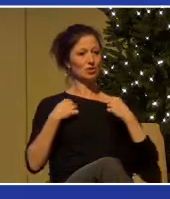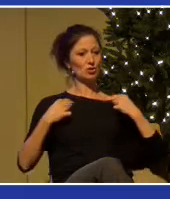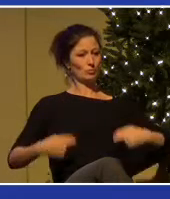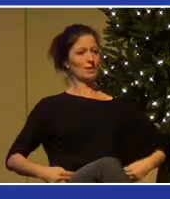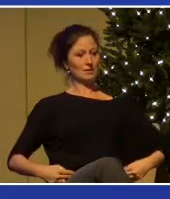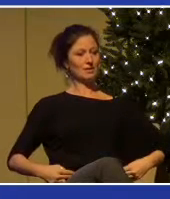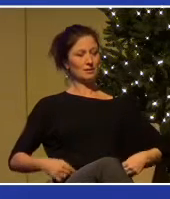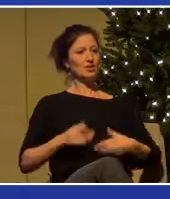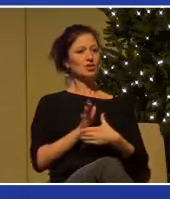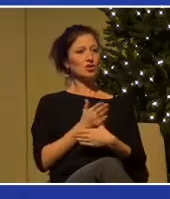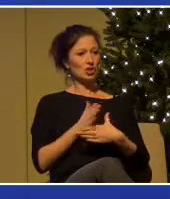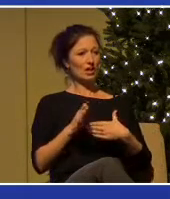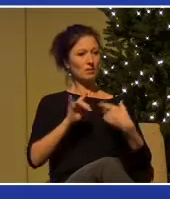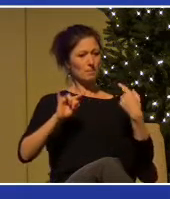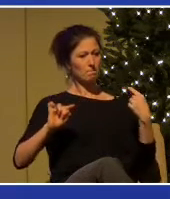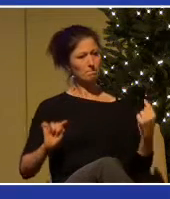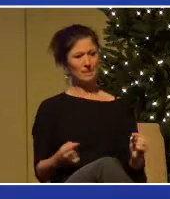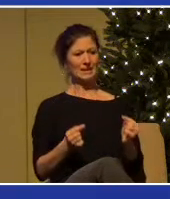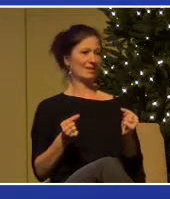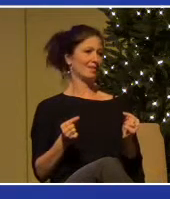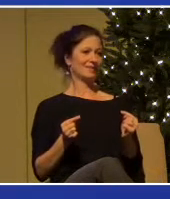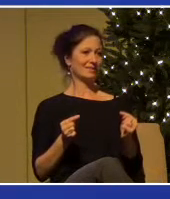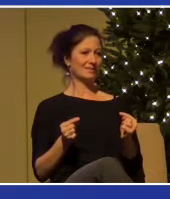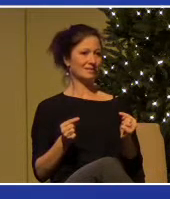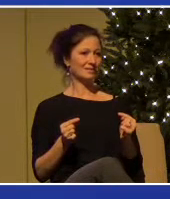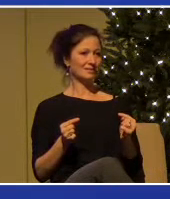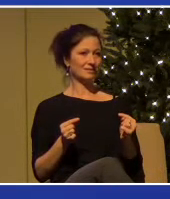shared in everything except without sin.